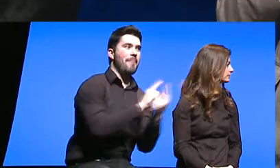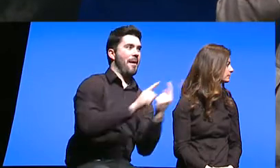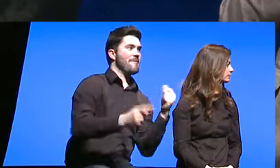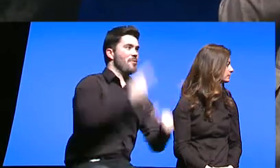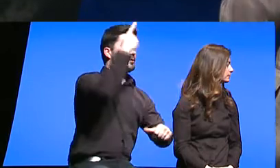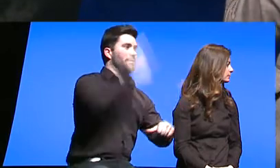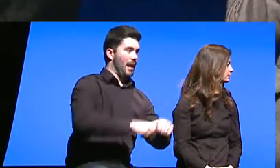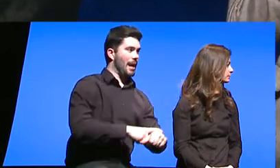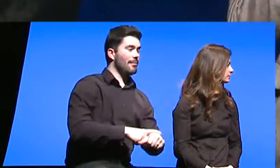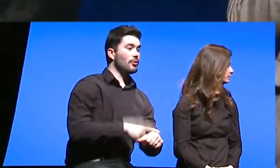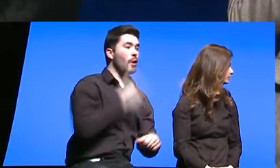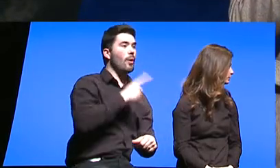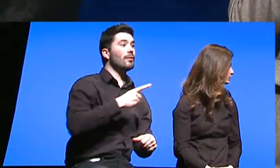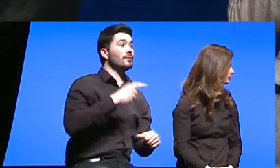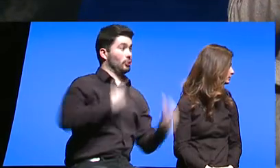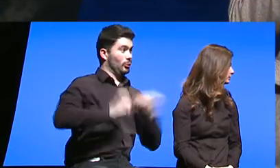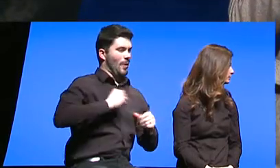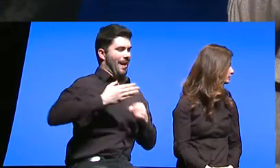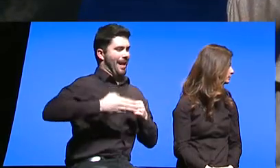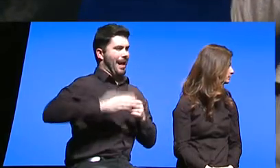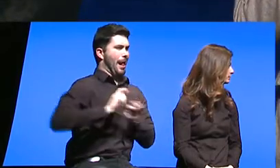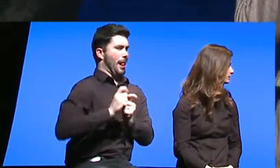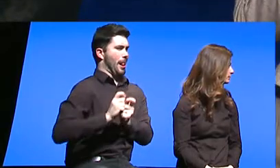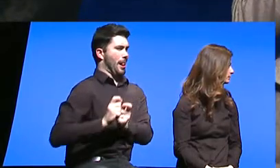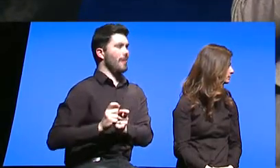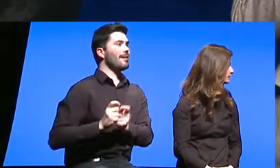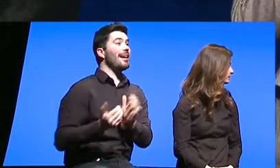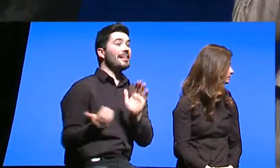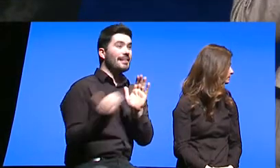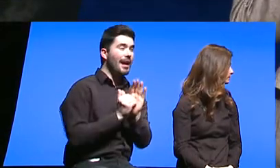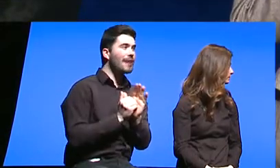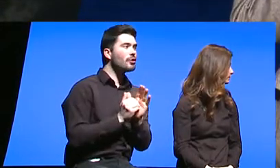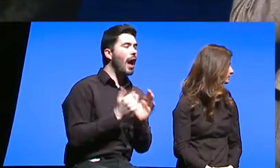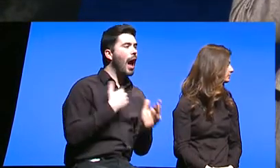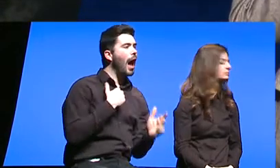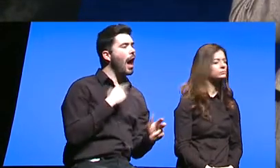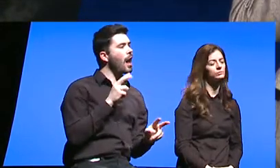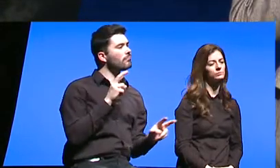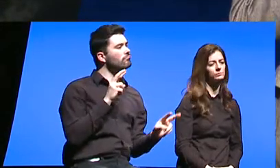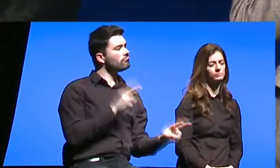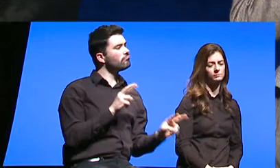show again. And so it made me wonder today as I was watching,